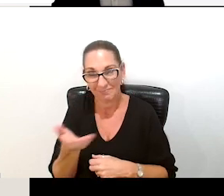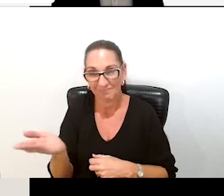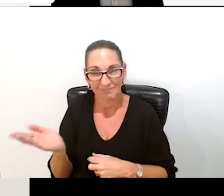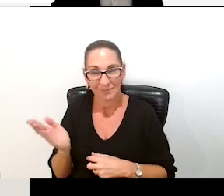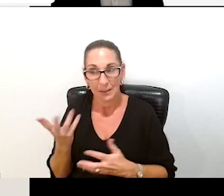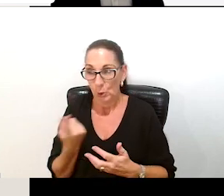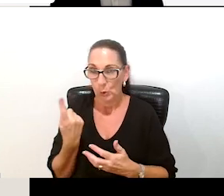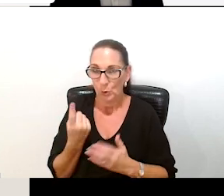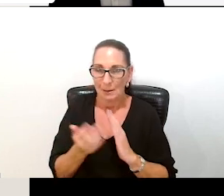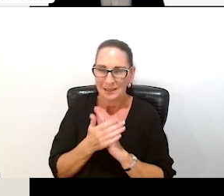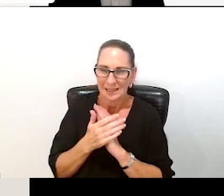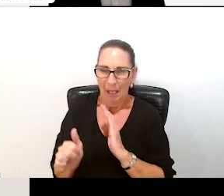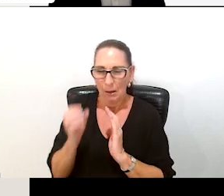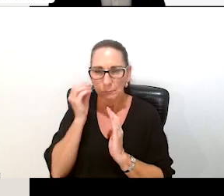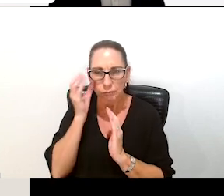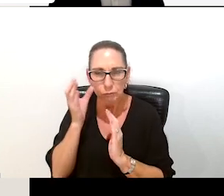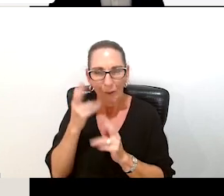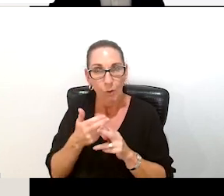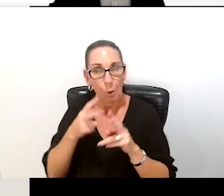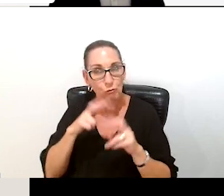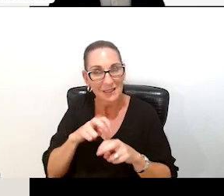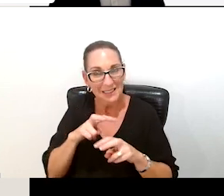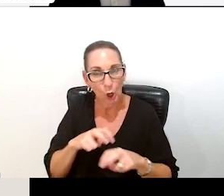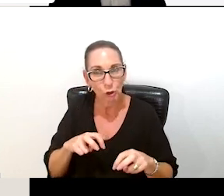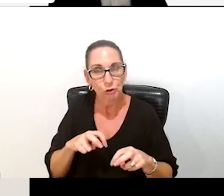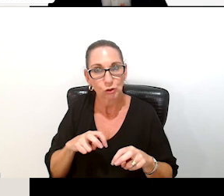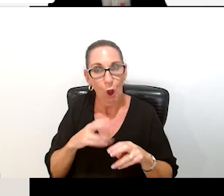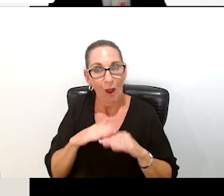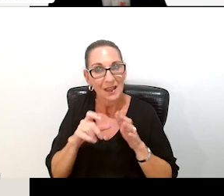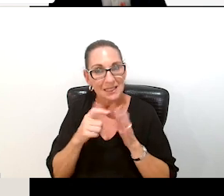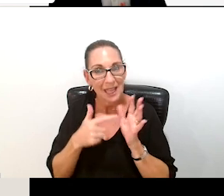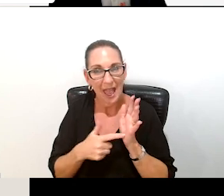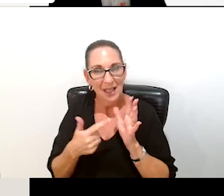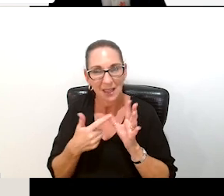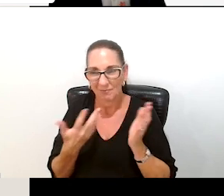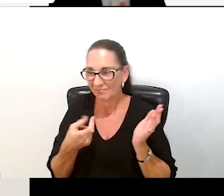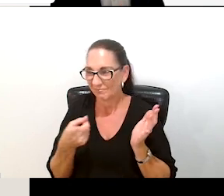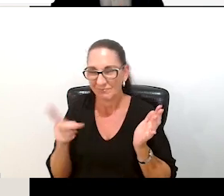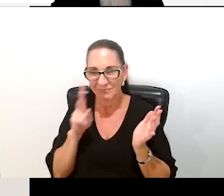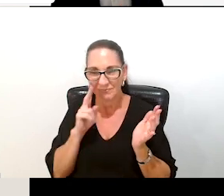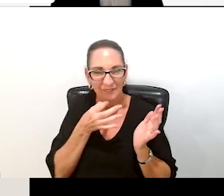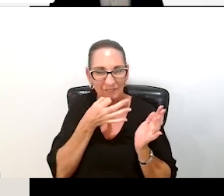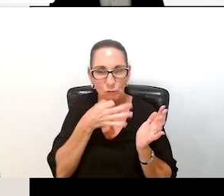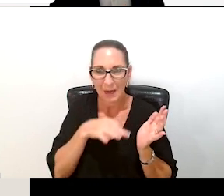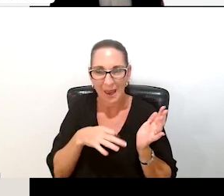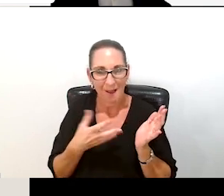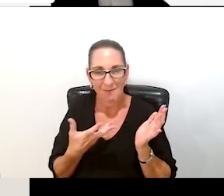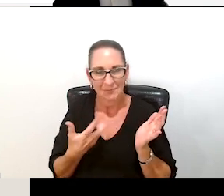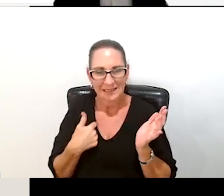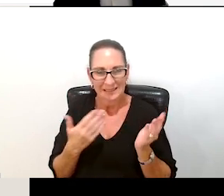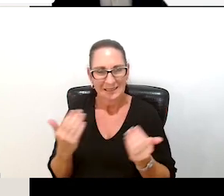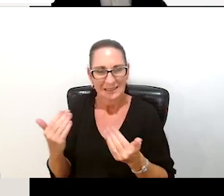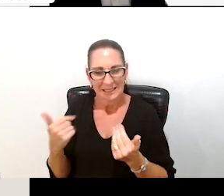the skills to do this sort of work on data are very rare. We need more of them. We